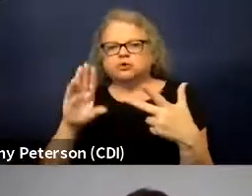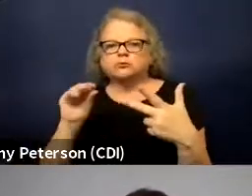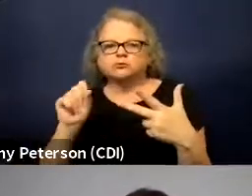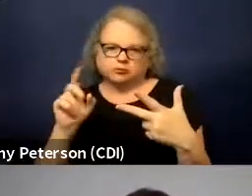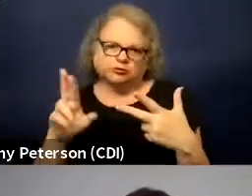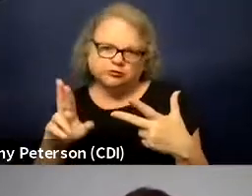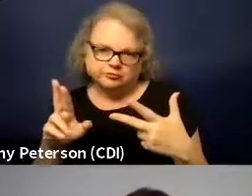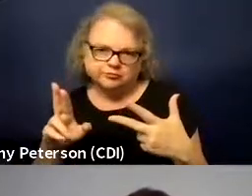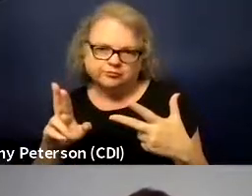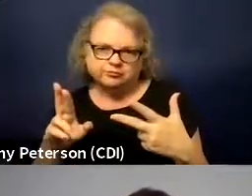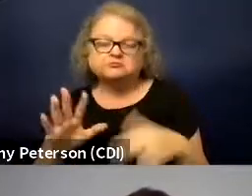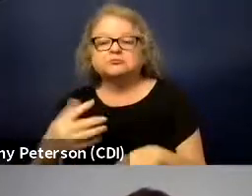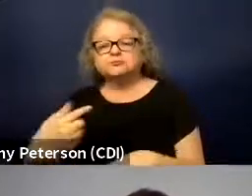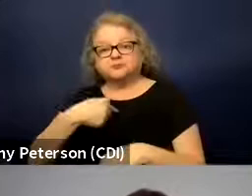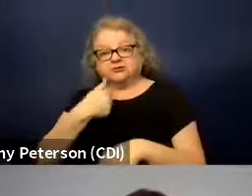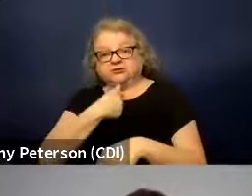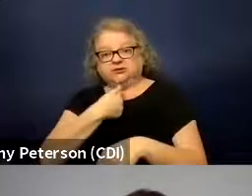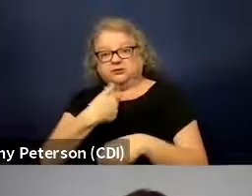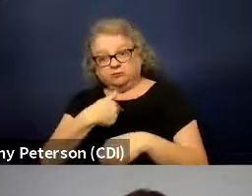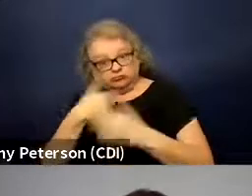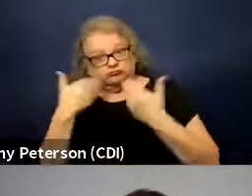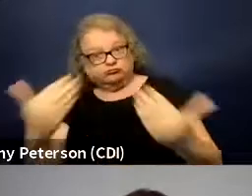dose to get the most benefit.